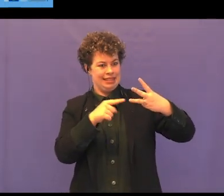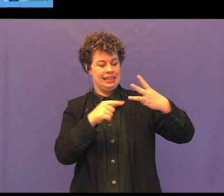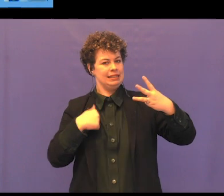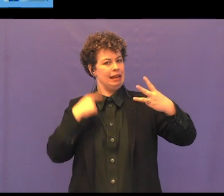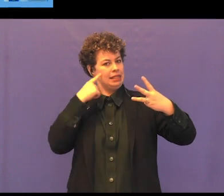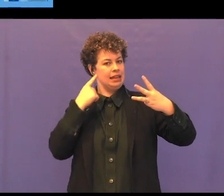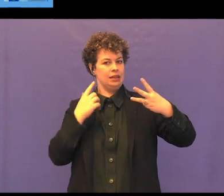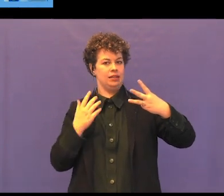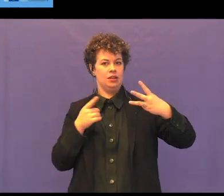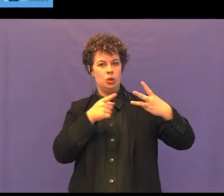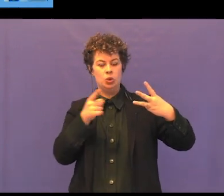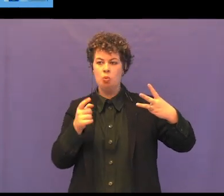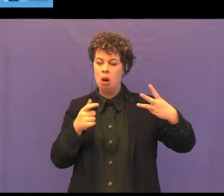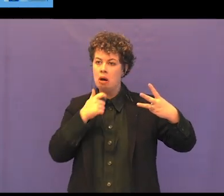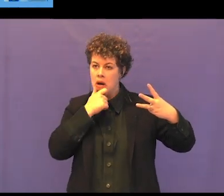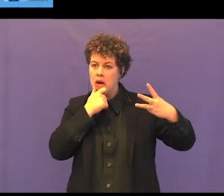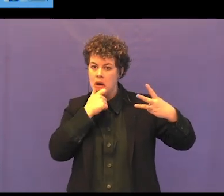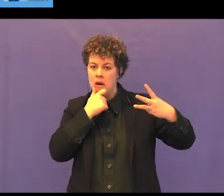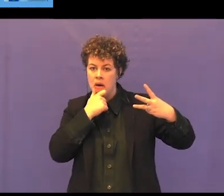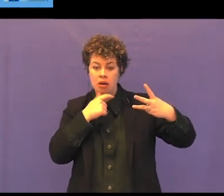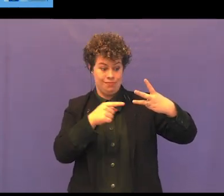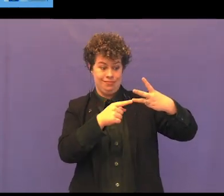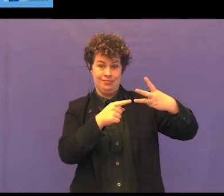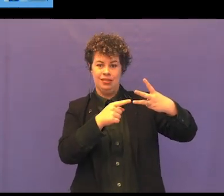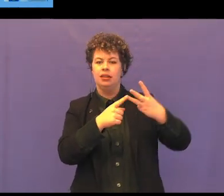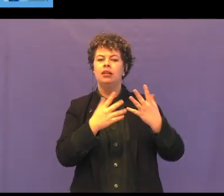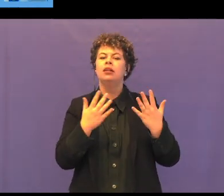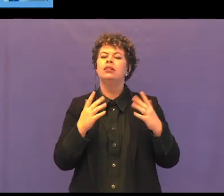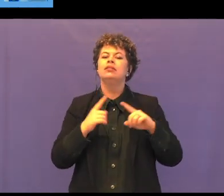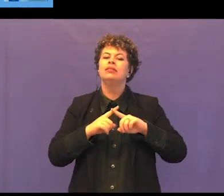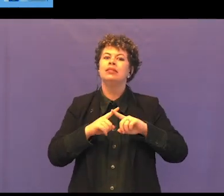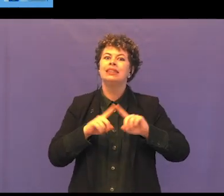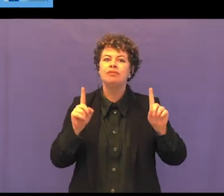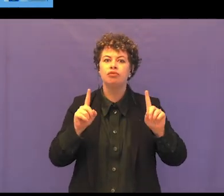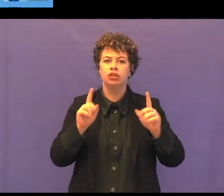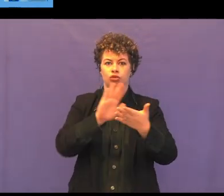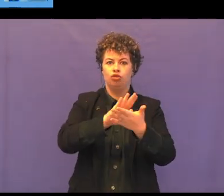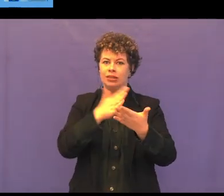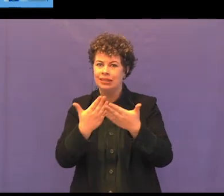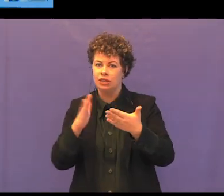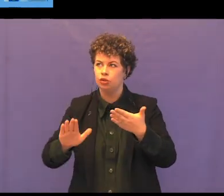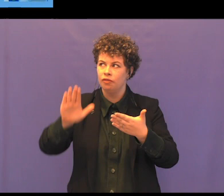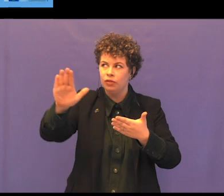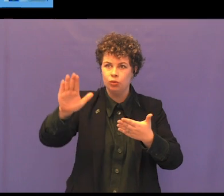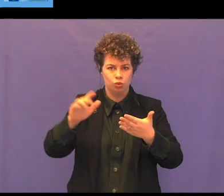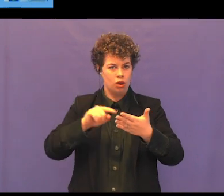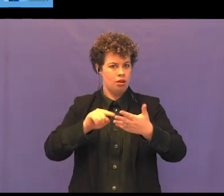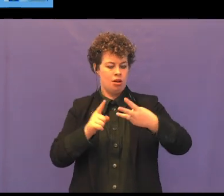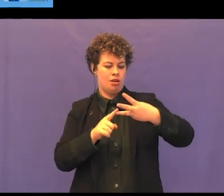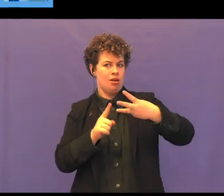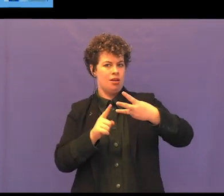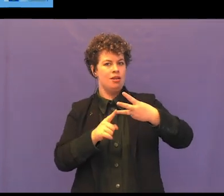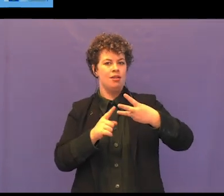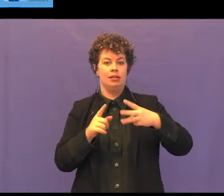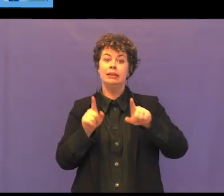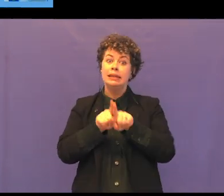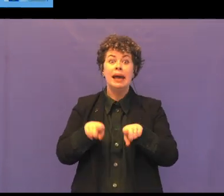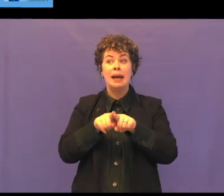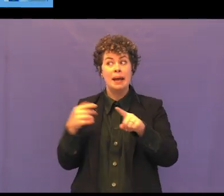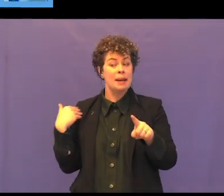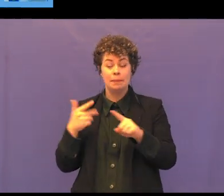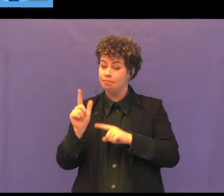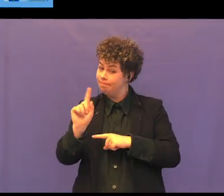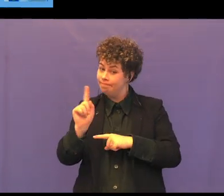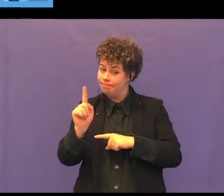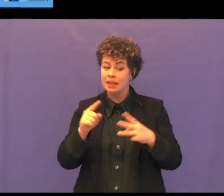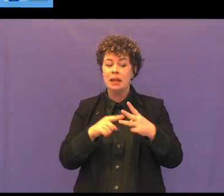of translation into the future. Then I might talk very briefly, if I have time, and